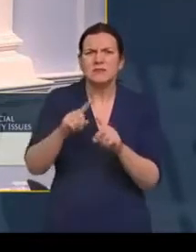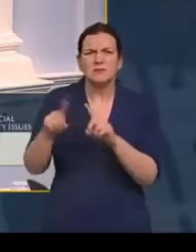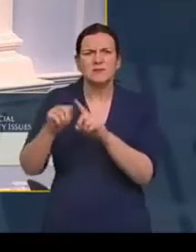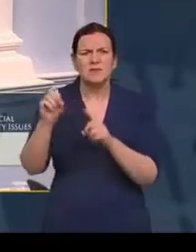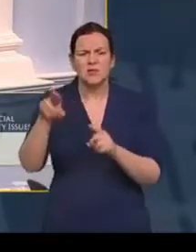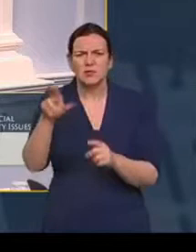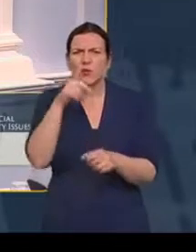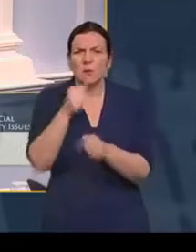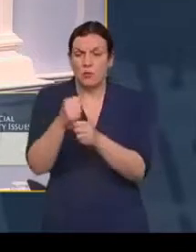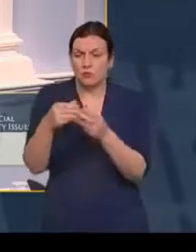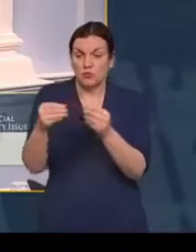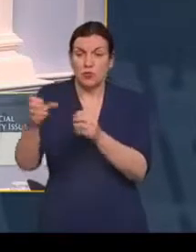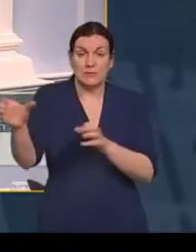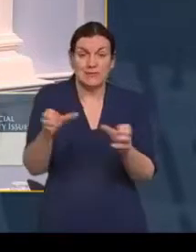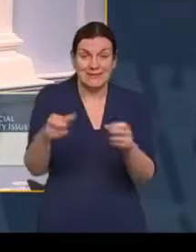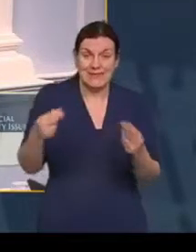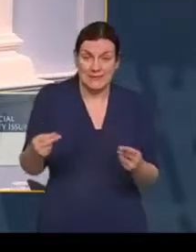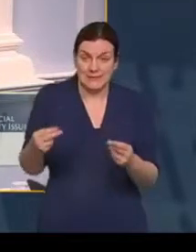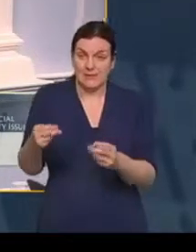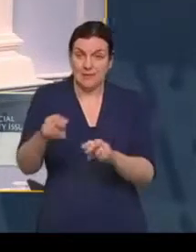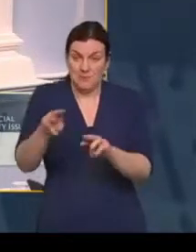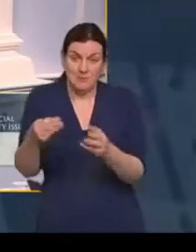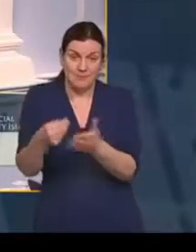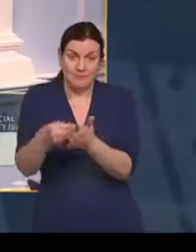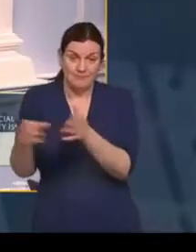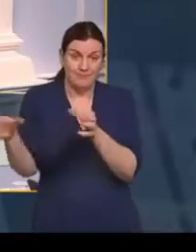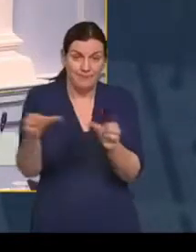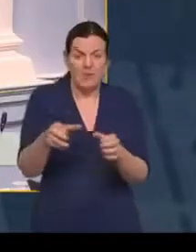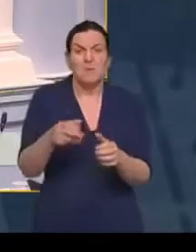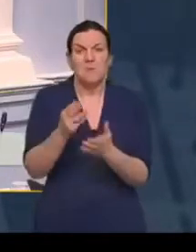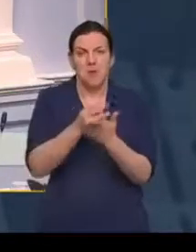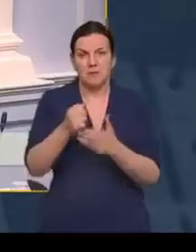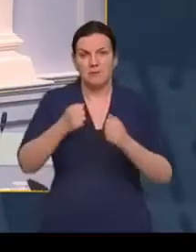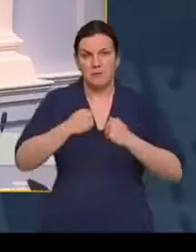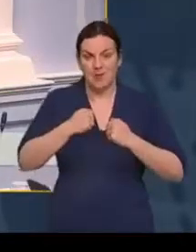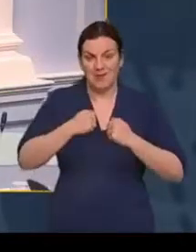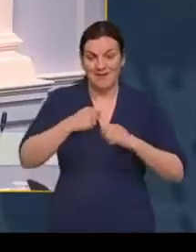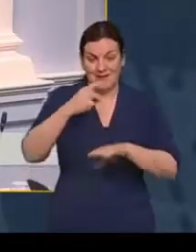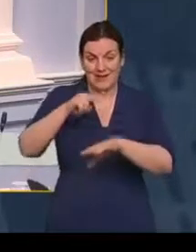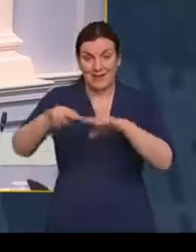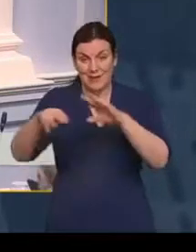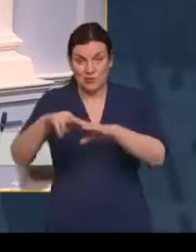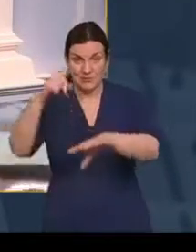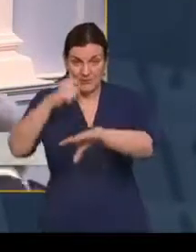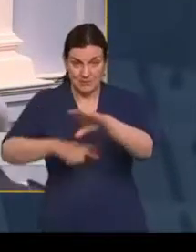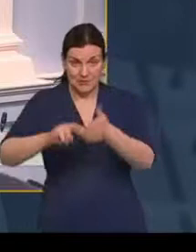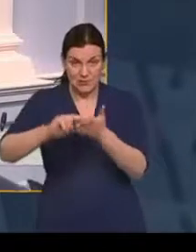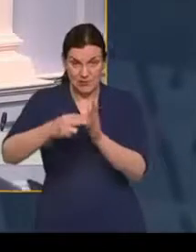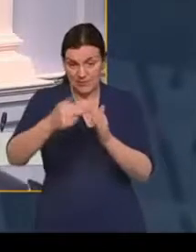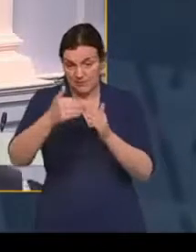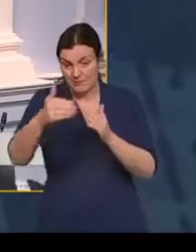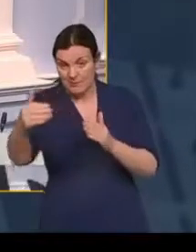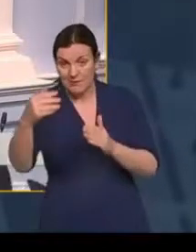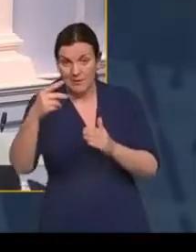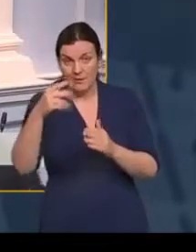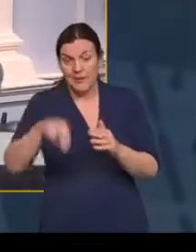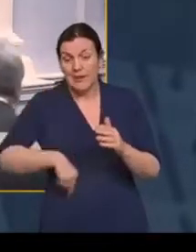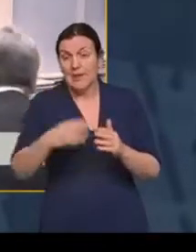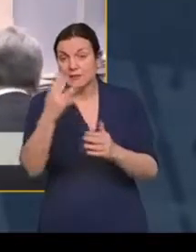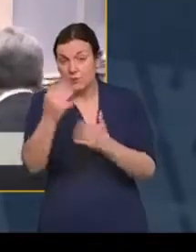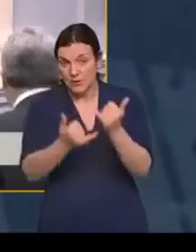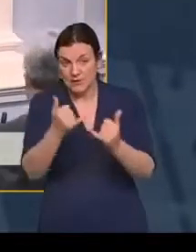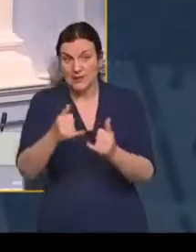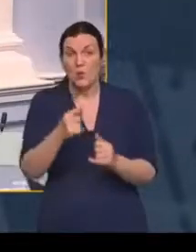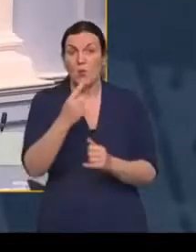there raised the issue about resources. Part of my National Disability Inclusion Strategy over the next 4 years emphasised